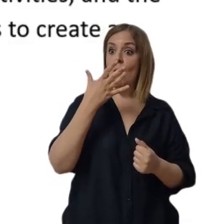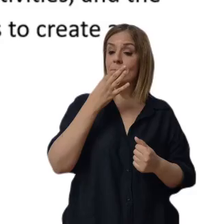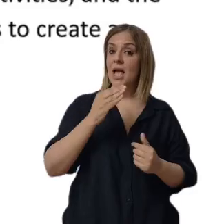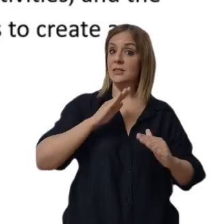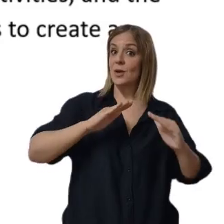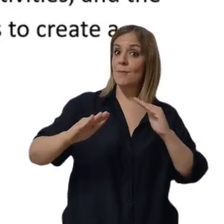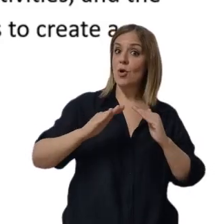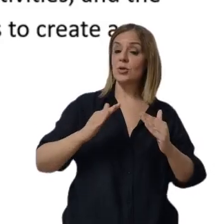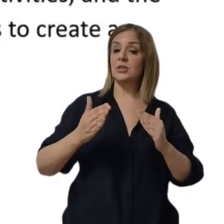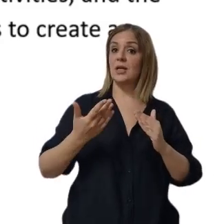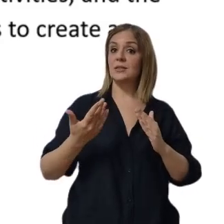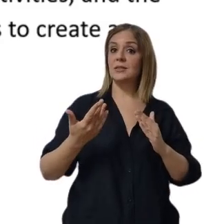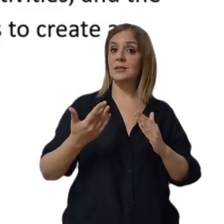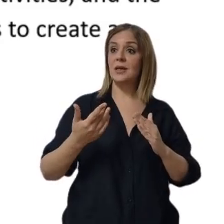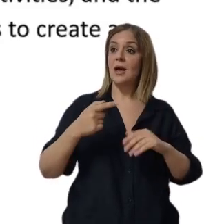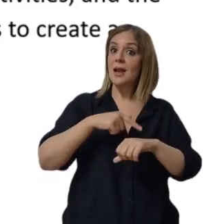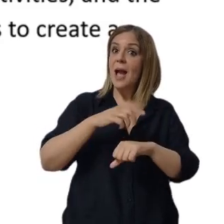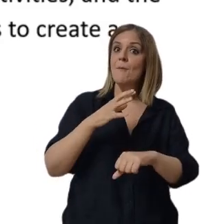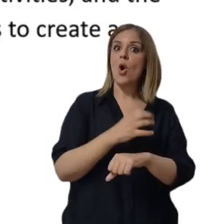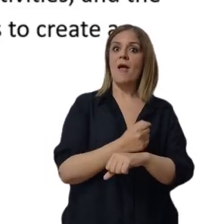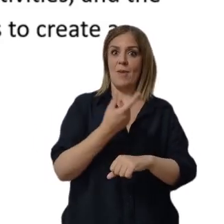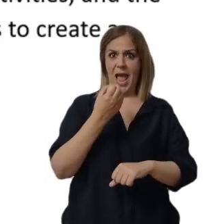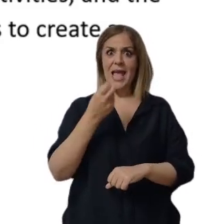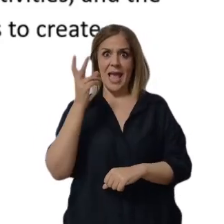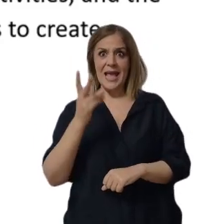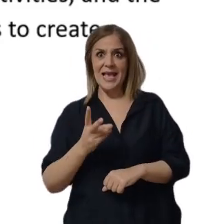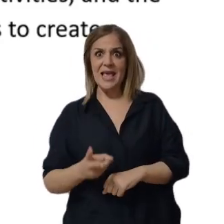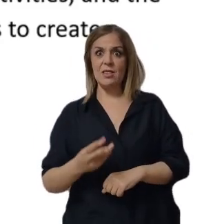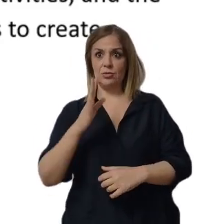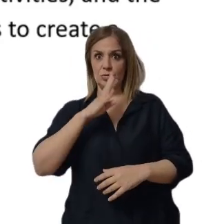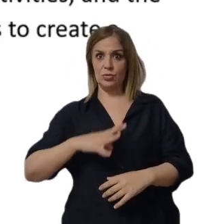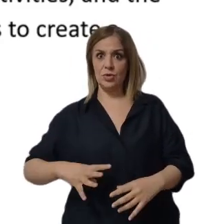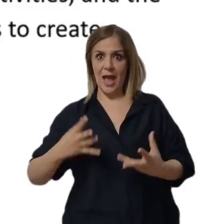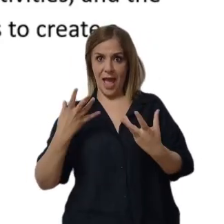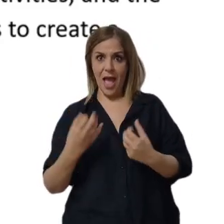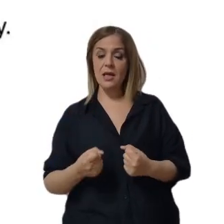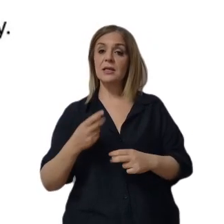prevent risks and injuries.